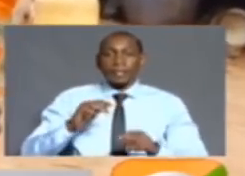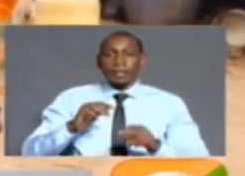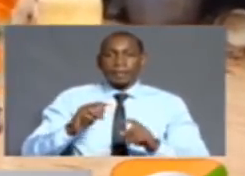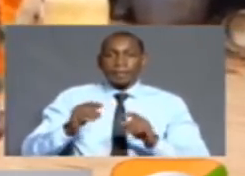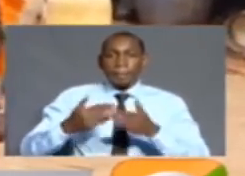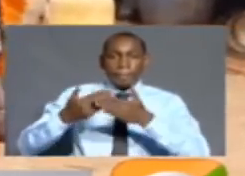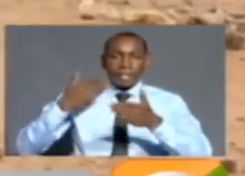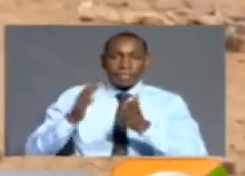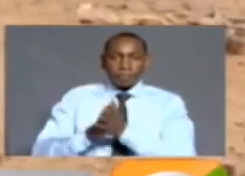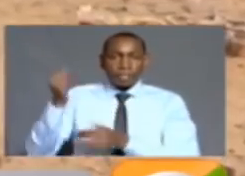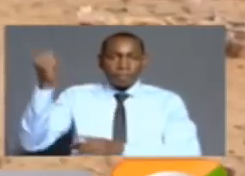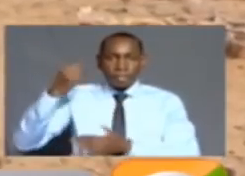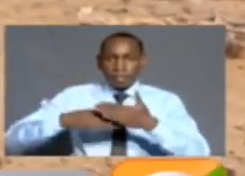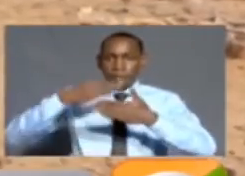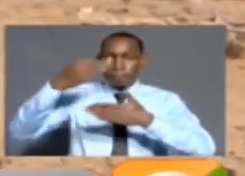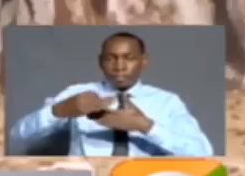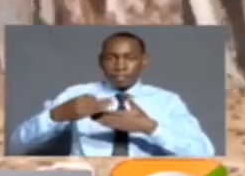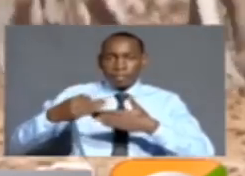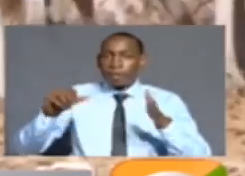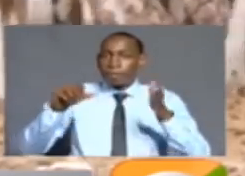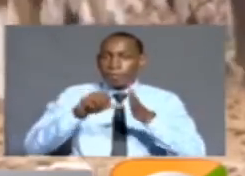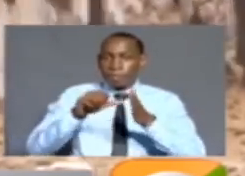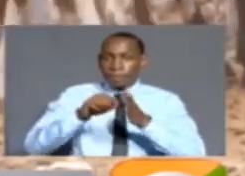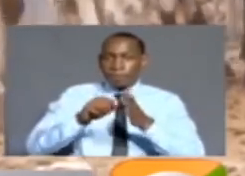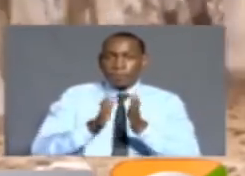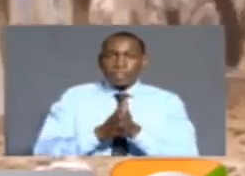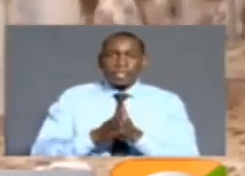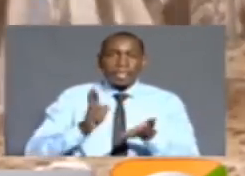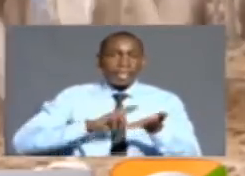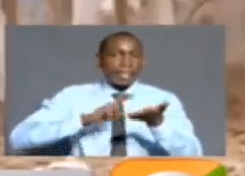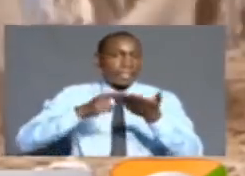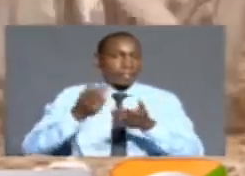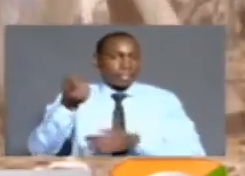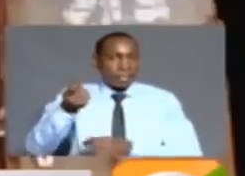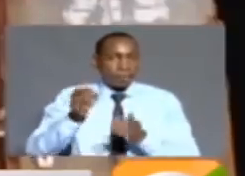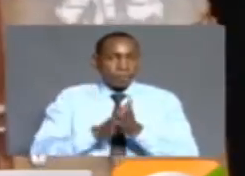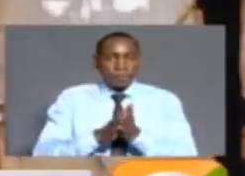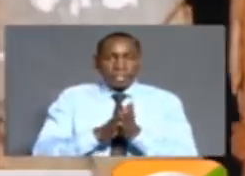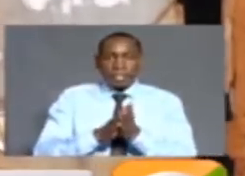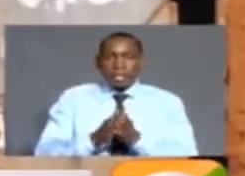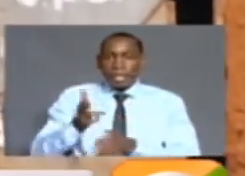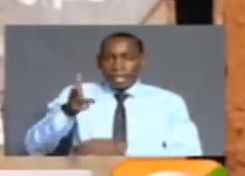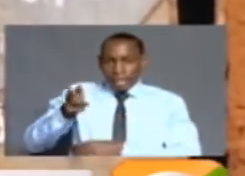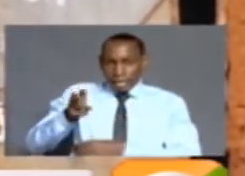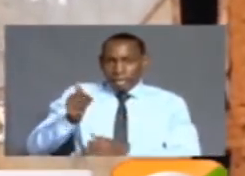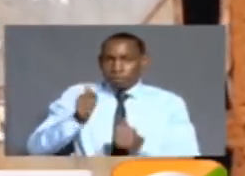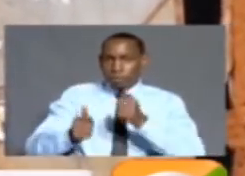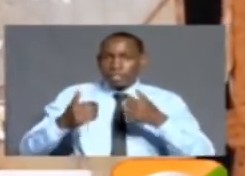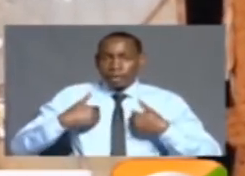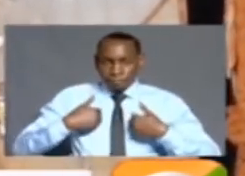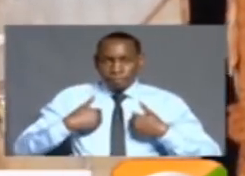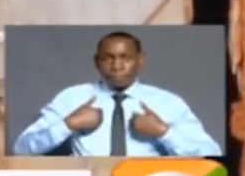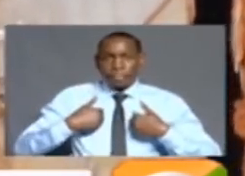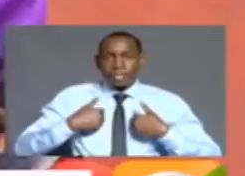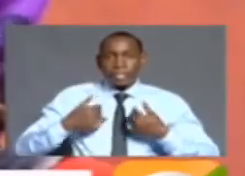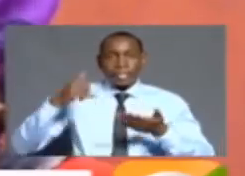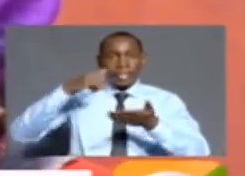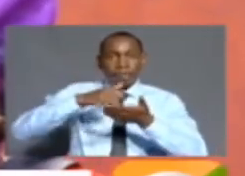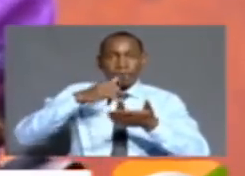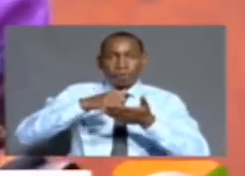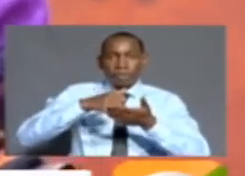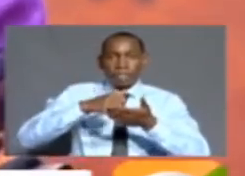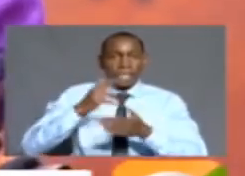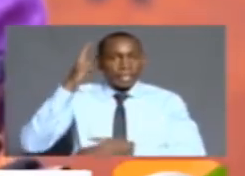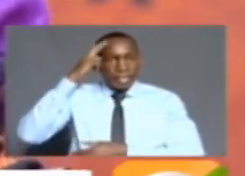future political factors, tribal animosity, scarcity of resources and firearms illegally held by civilians being among the web